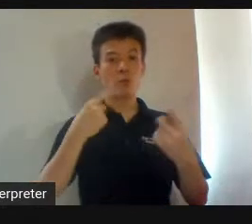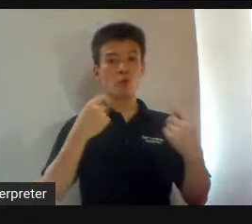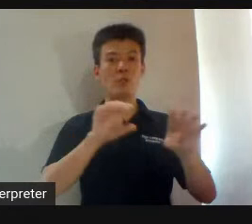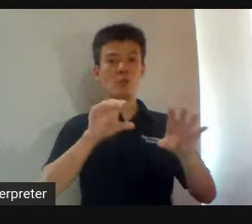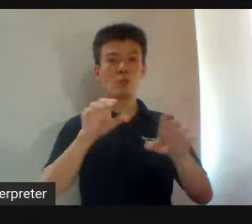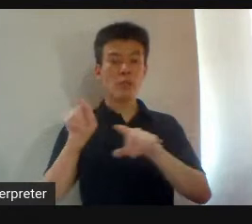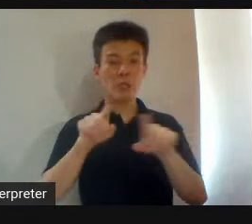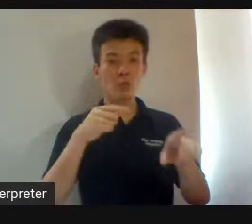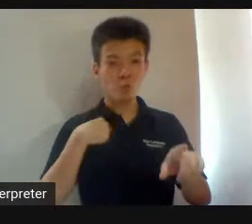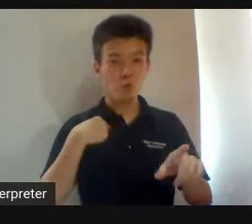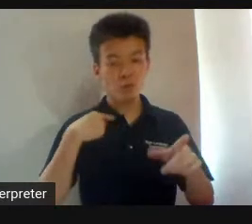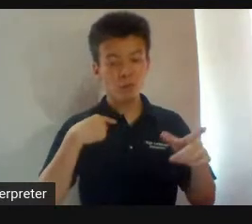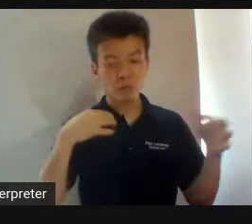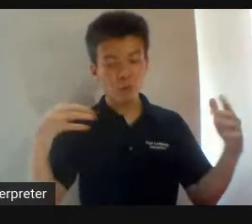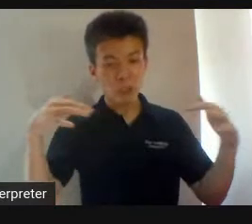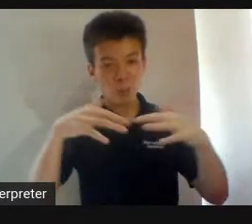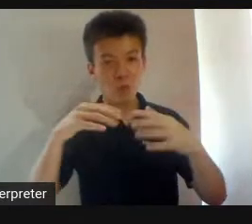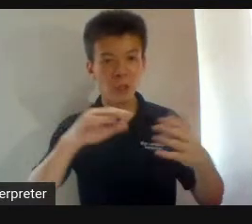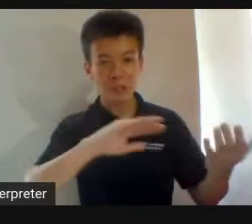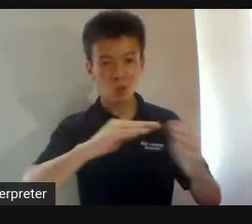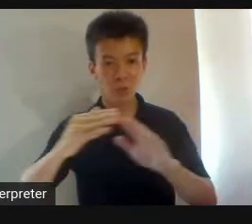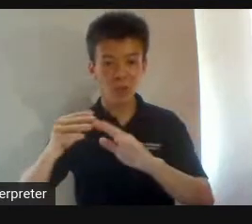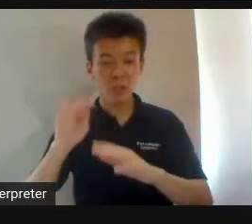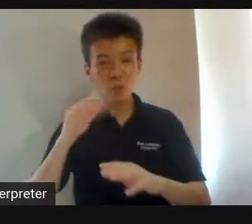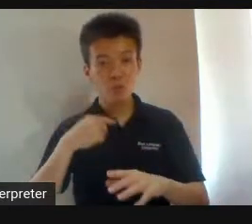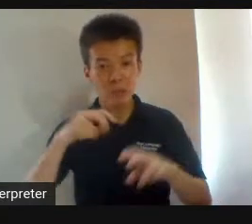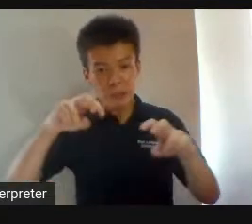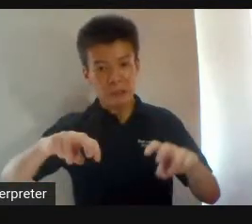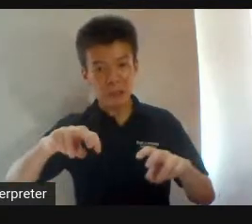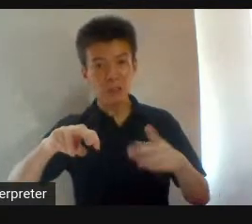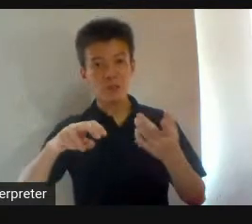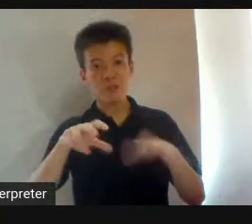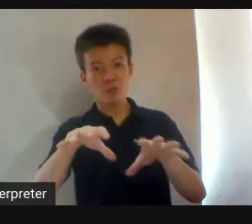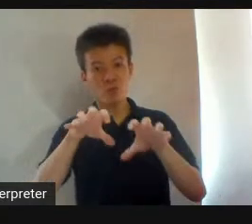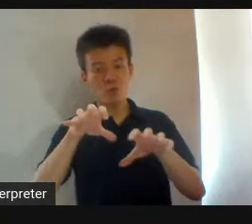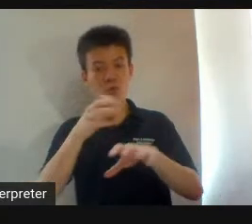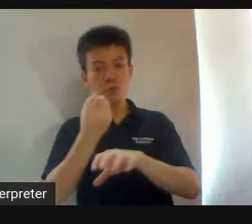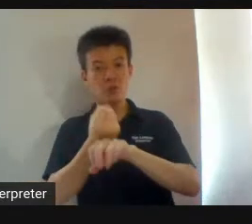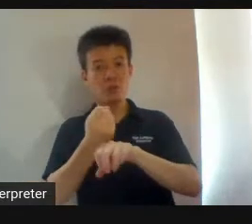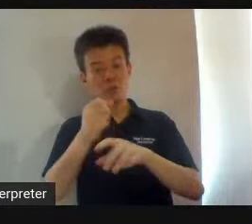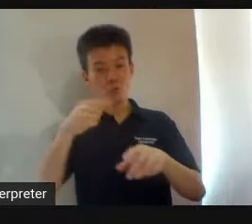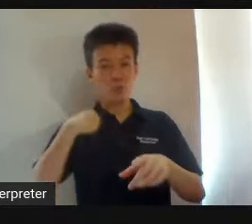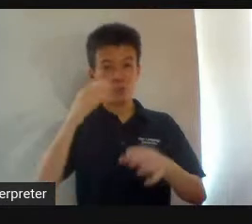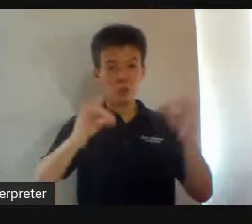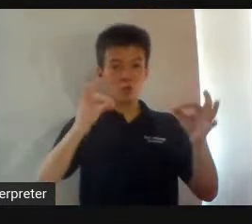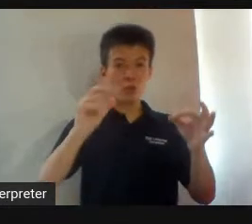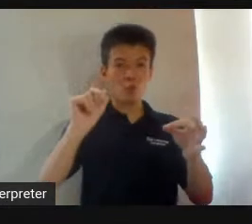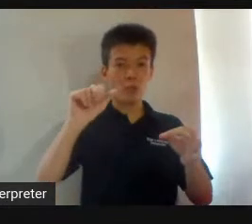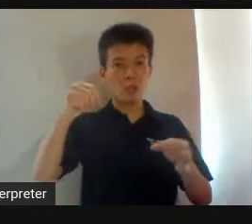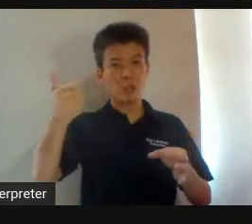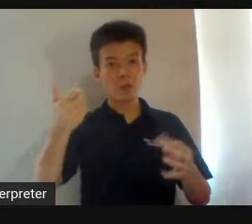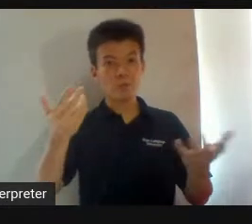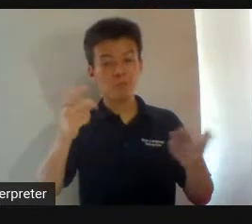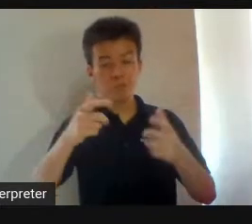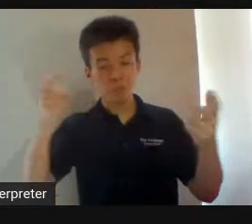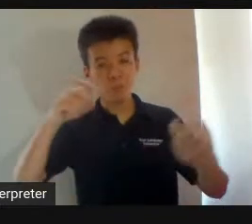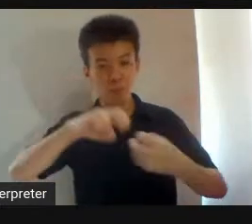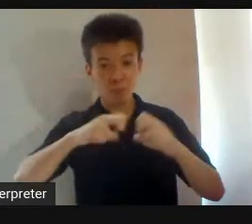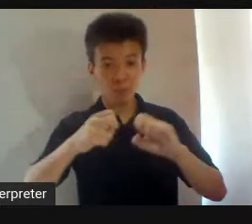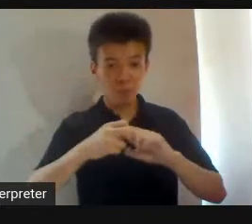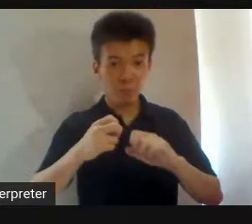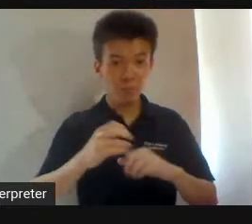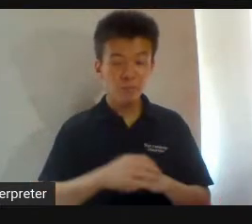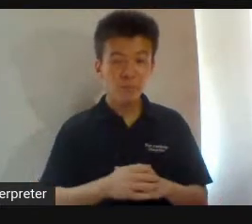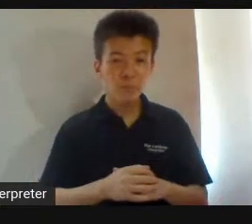as we come together as a community, that if we sit there throwing stones and judging one another, then there's bigger problems, I feel.